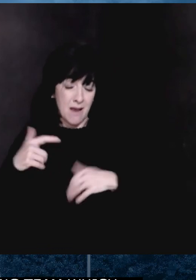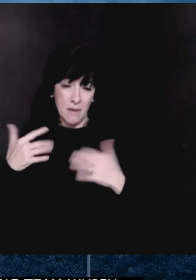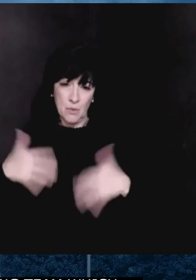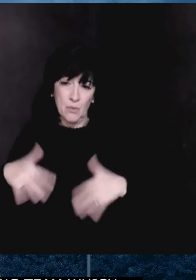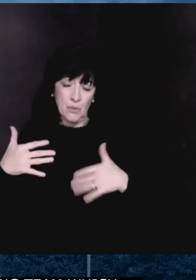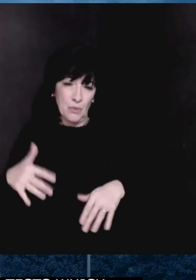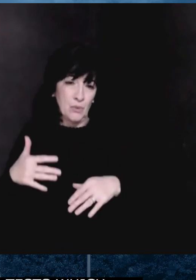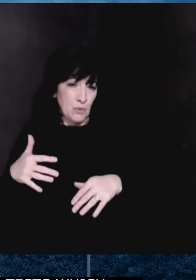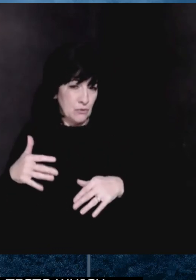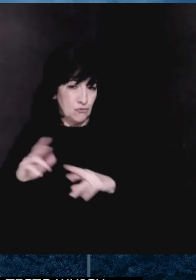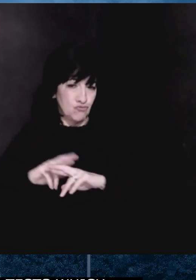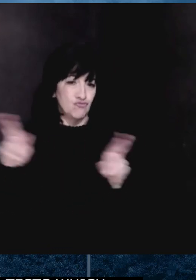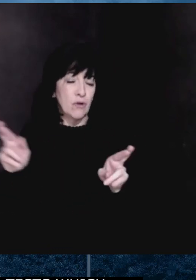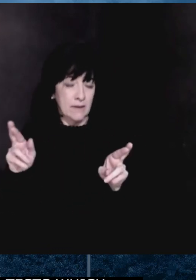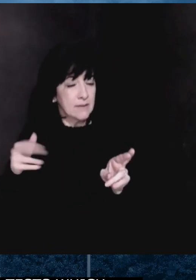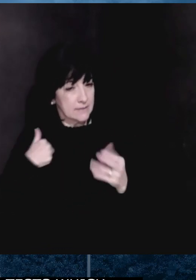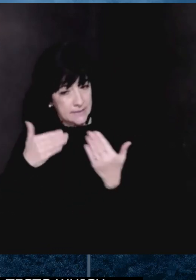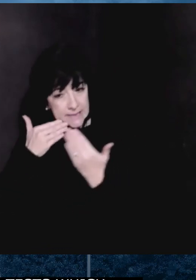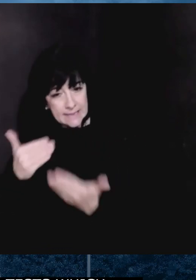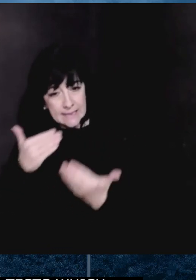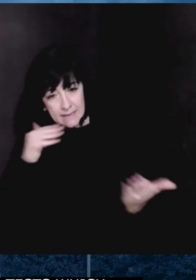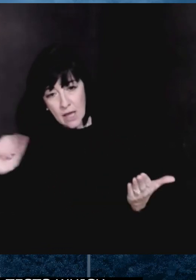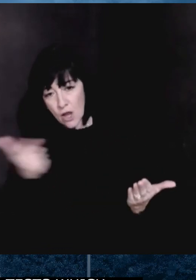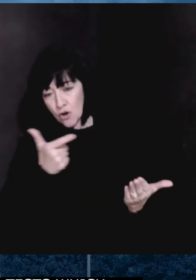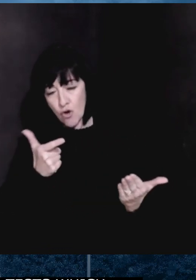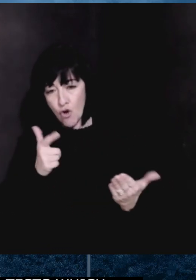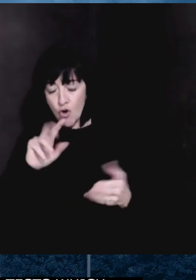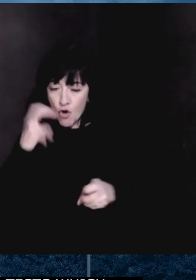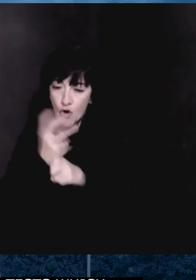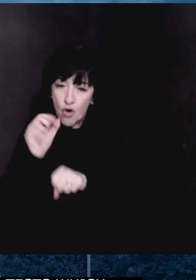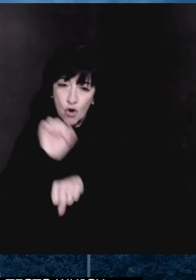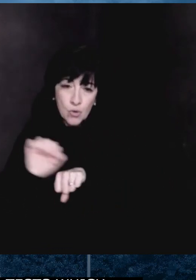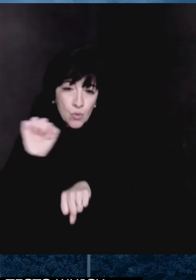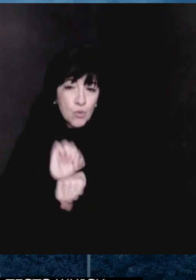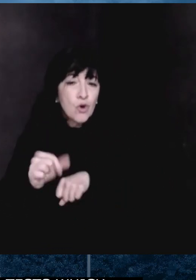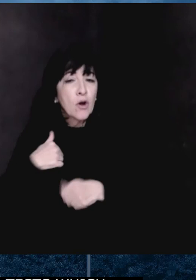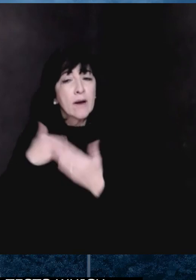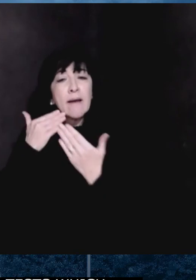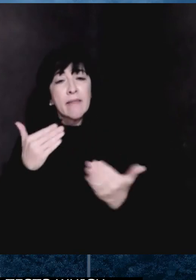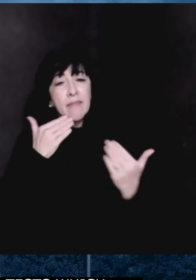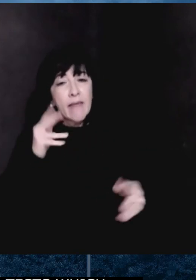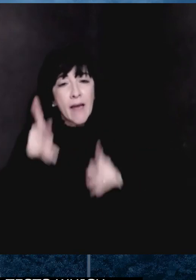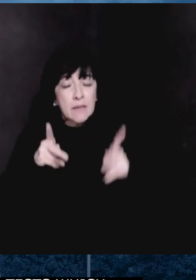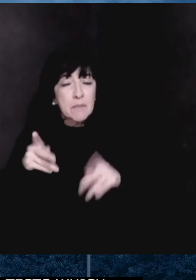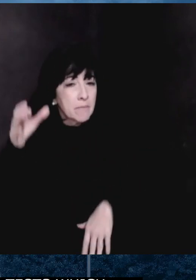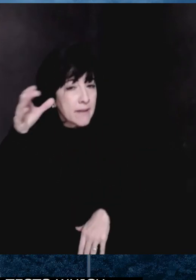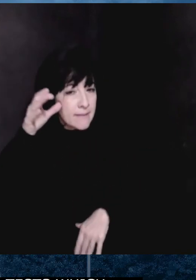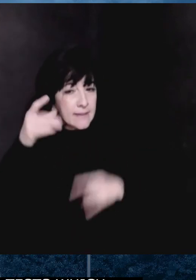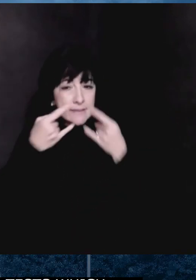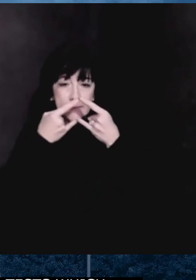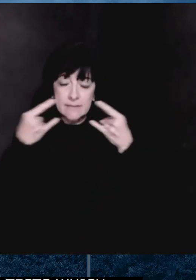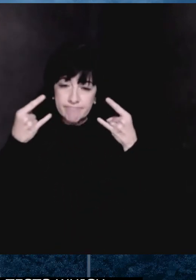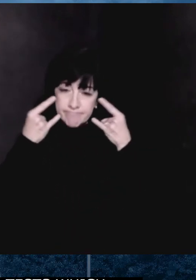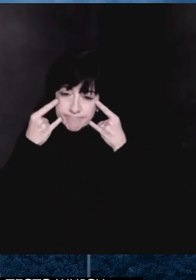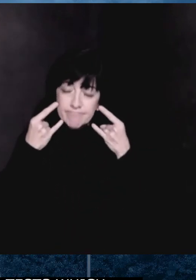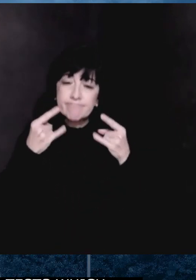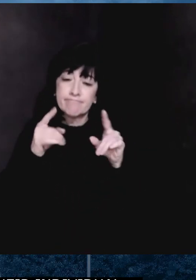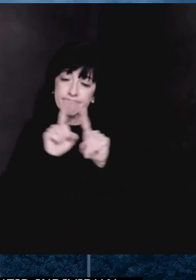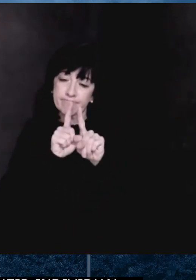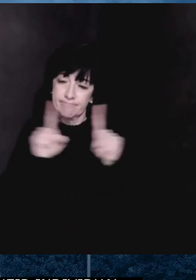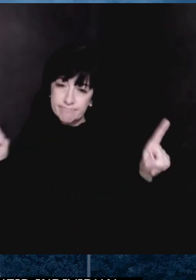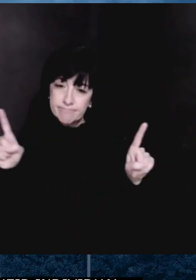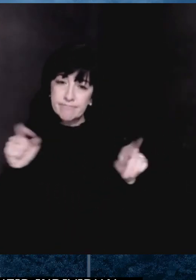their vigilance here, for being safe, for wearing a mask, for keeping appropriate social distance, for